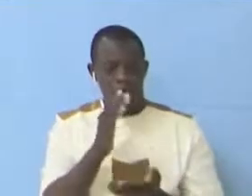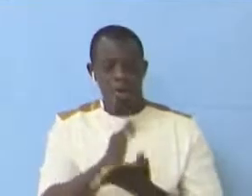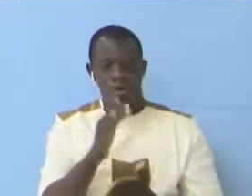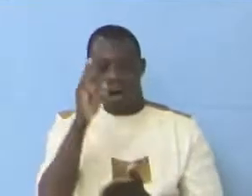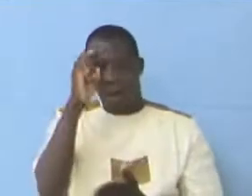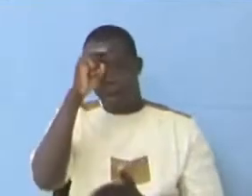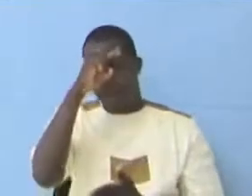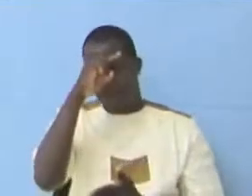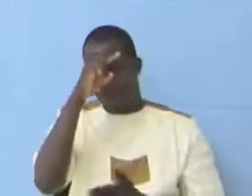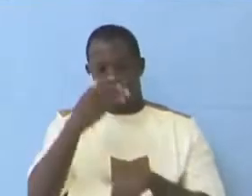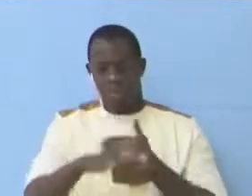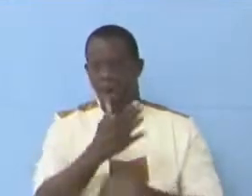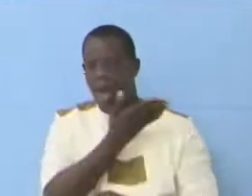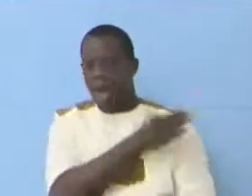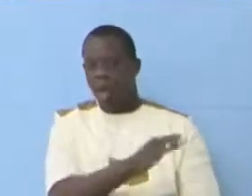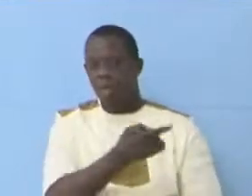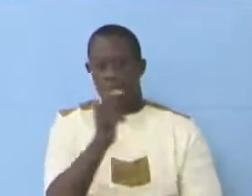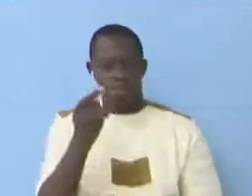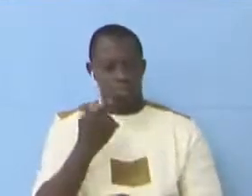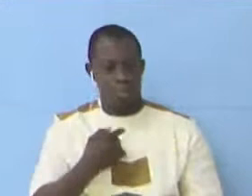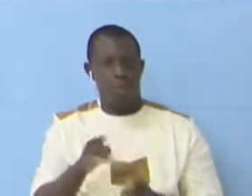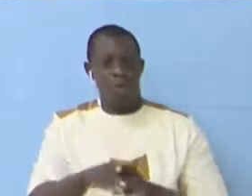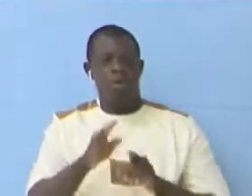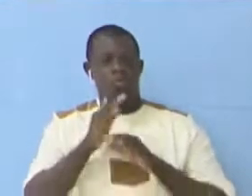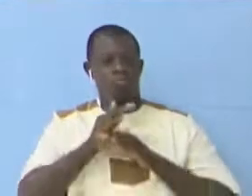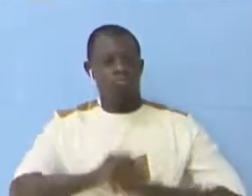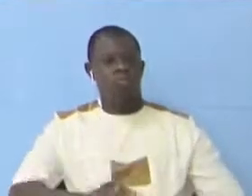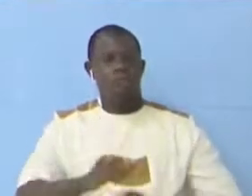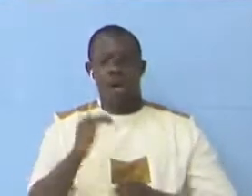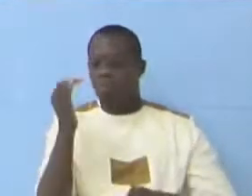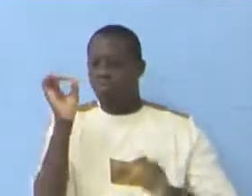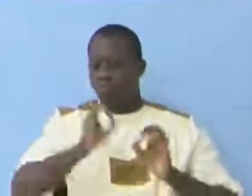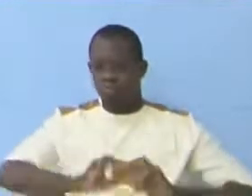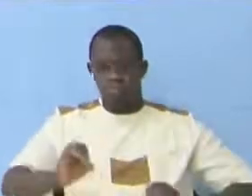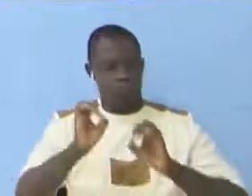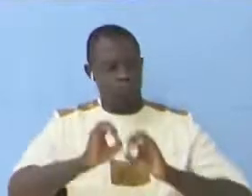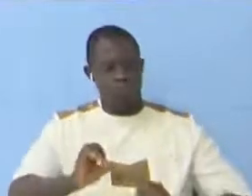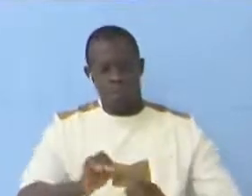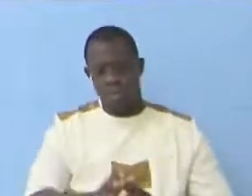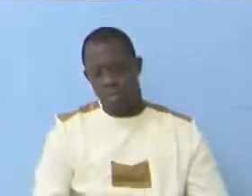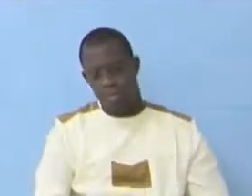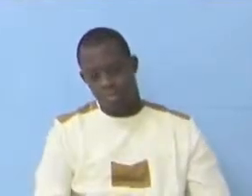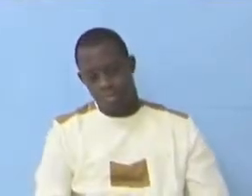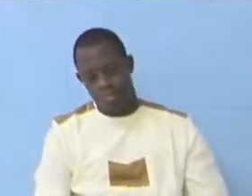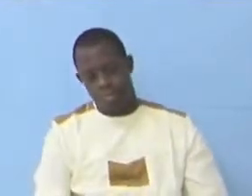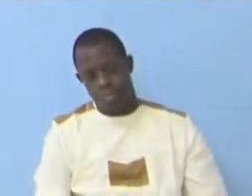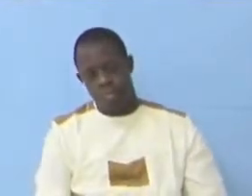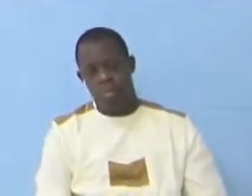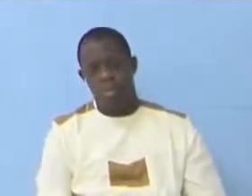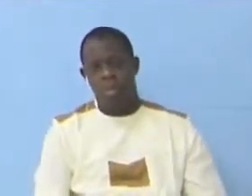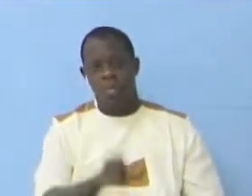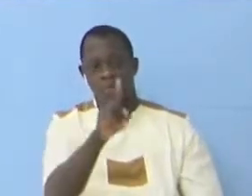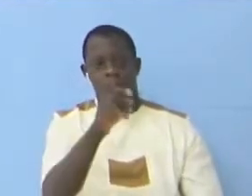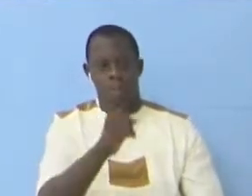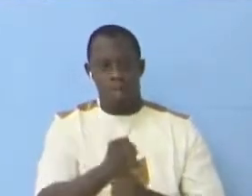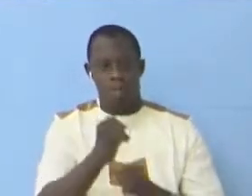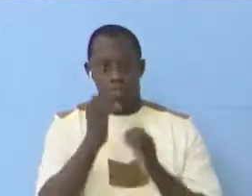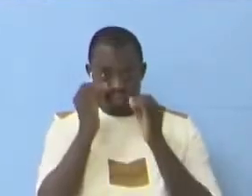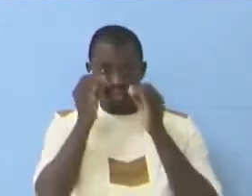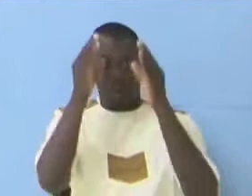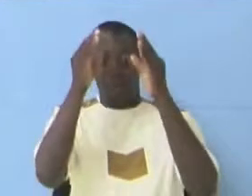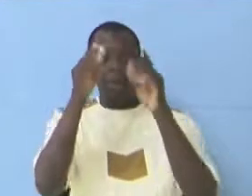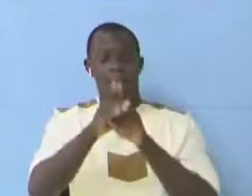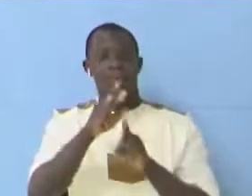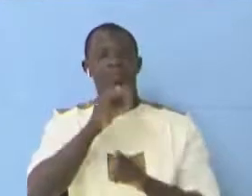nag gëm-gëmoon sikk ne même bu fekkee ñu ngay wax lii li nekk si seen xol bi daal du loo xam ne ni dal na si seen xel. You would be shocked, Mr. Seka.